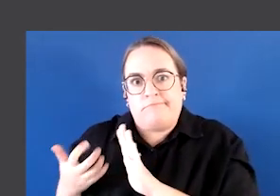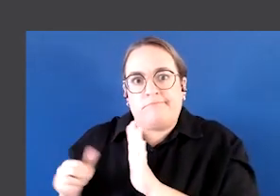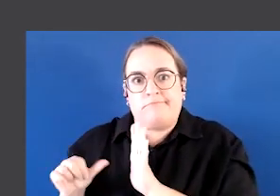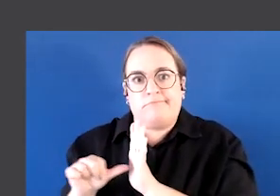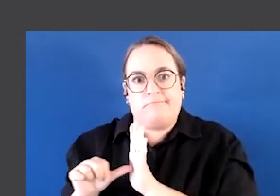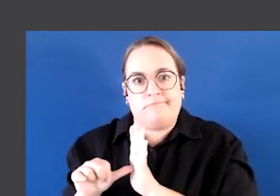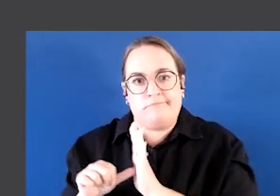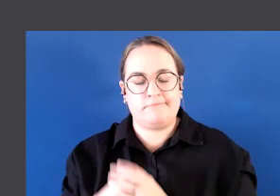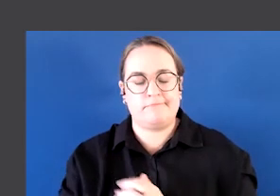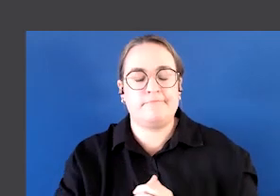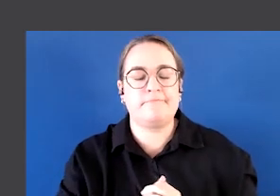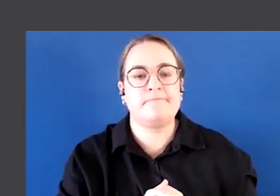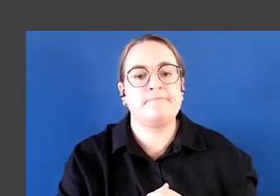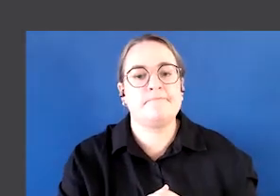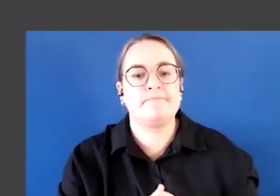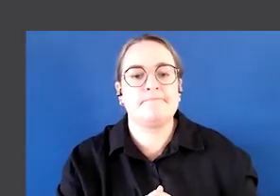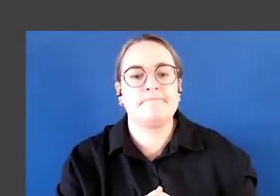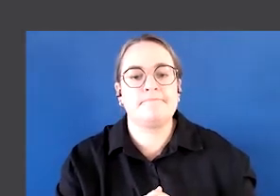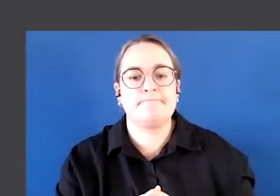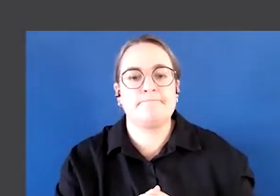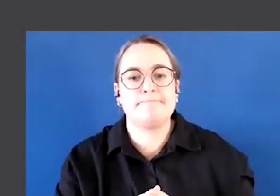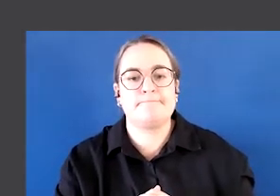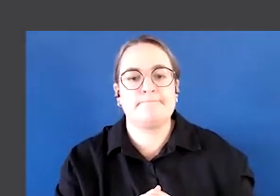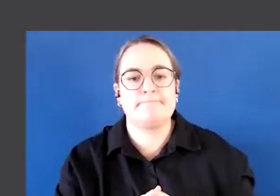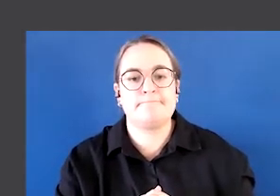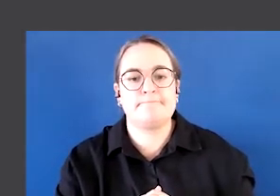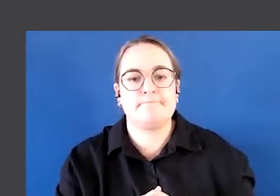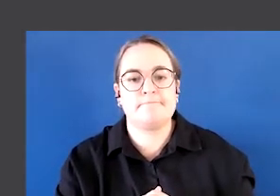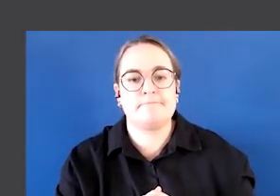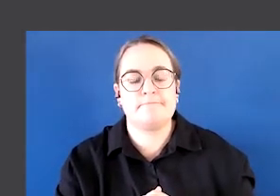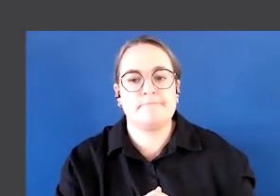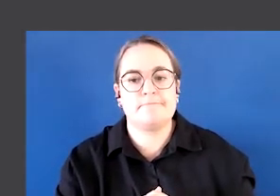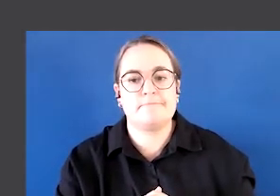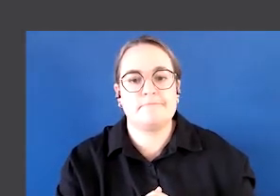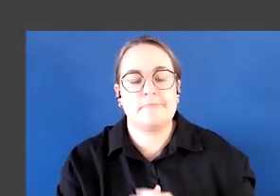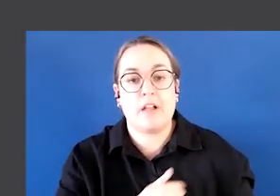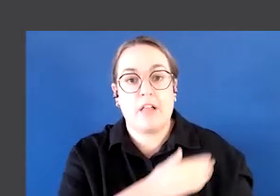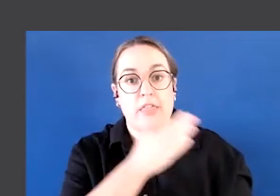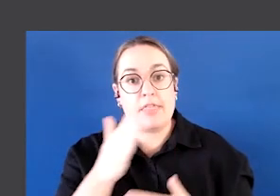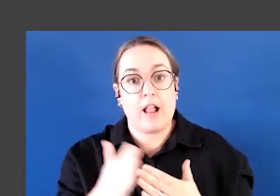sort of identify any issues that may occur sort of as promptly as possible.